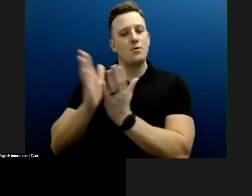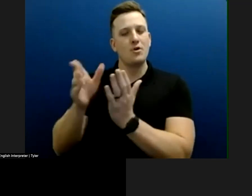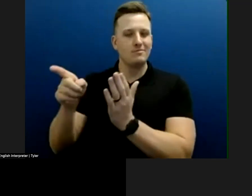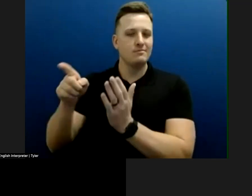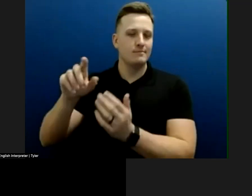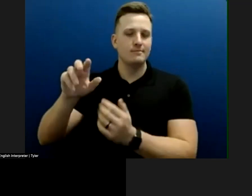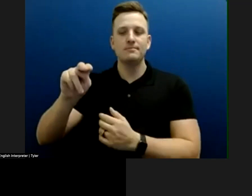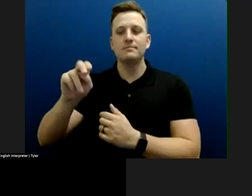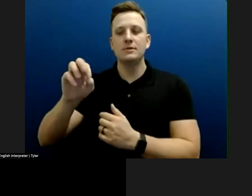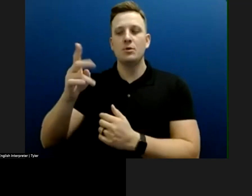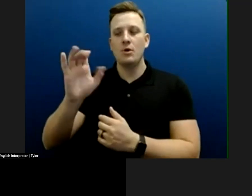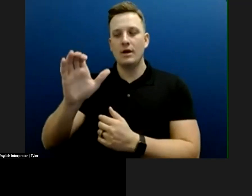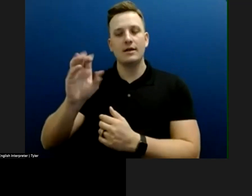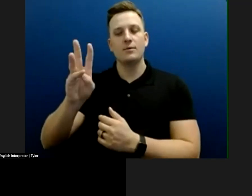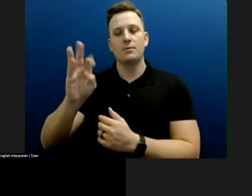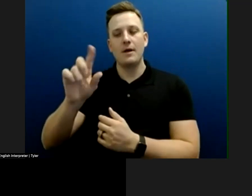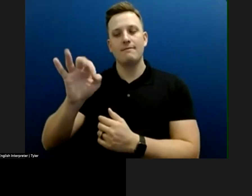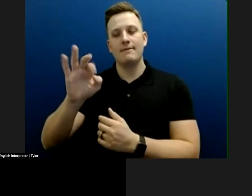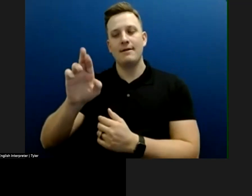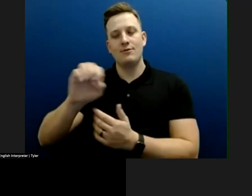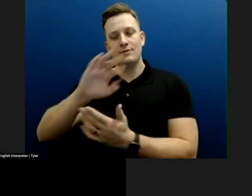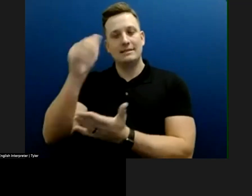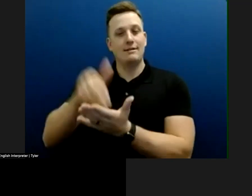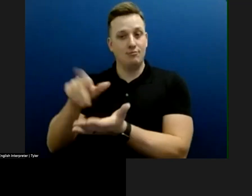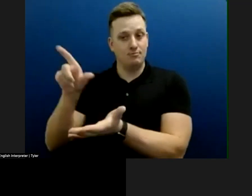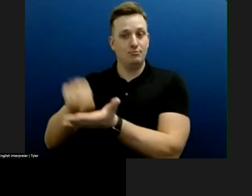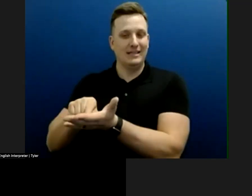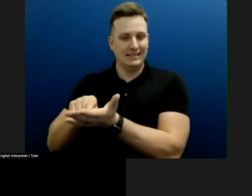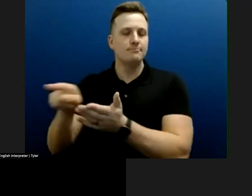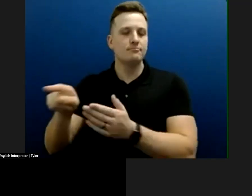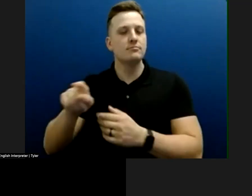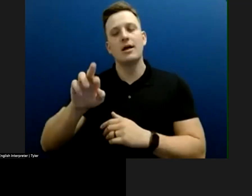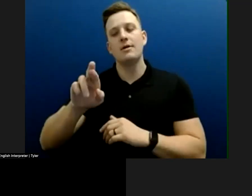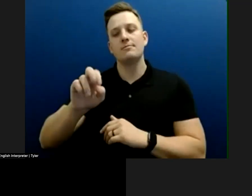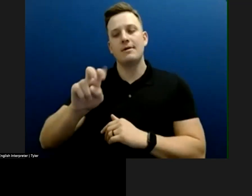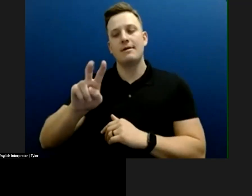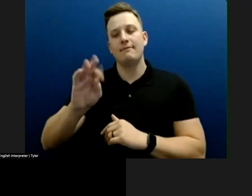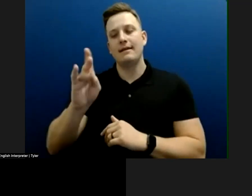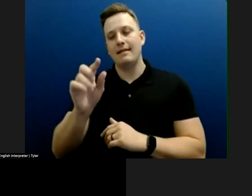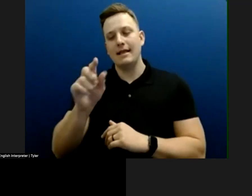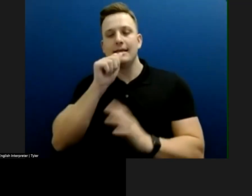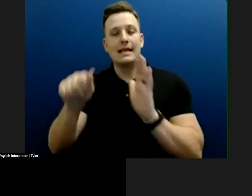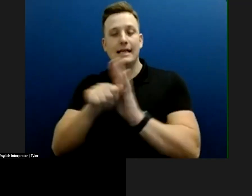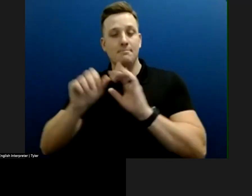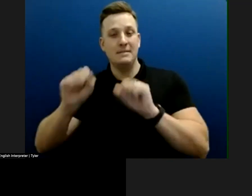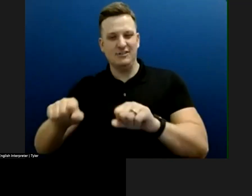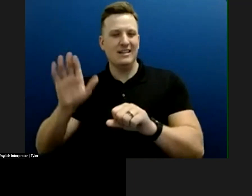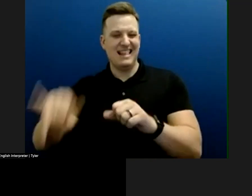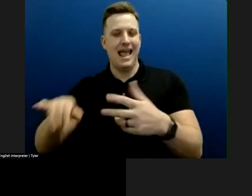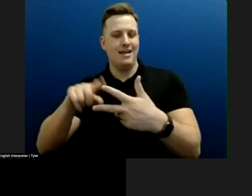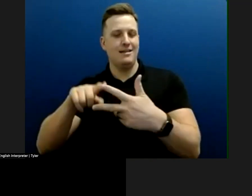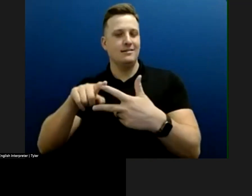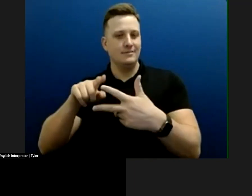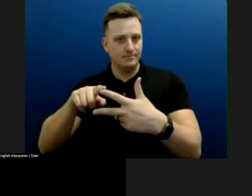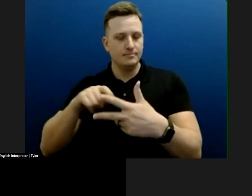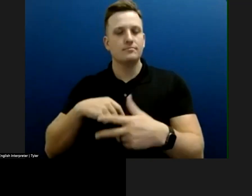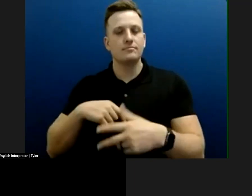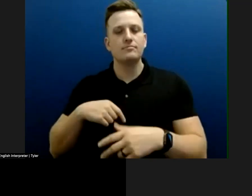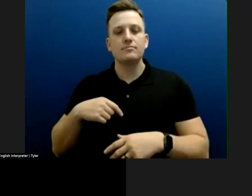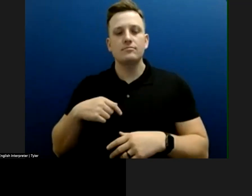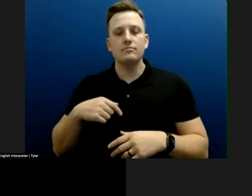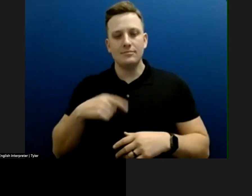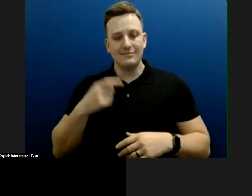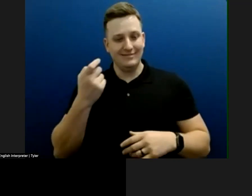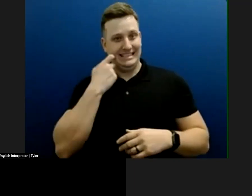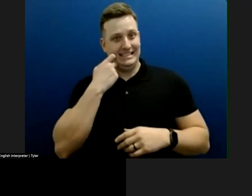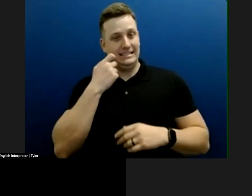Hidden Potentials. And in doing video analysis in this way, we've already, even though it's just a few minutes